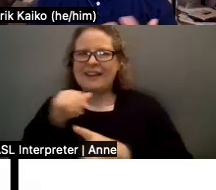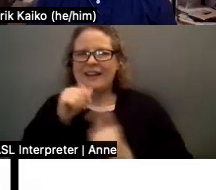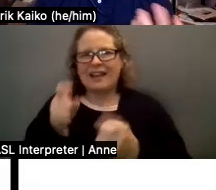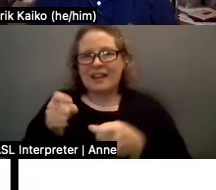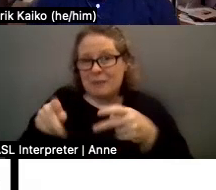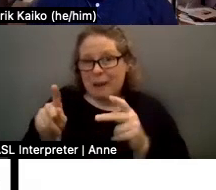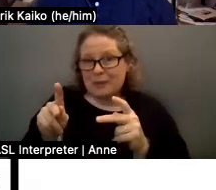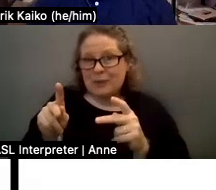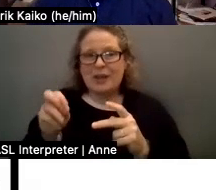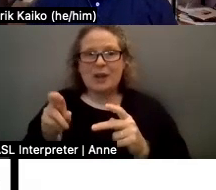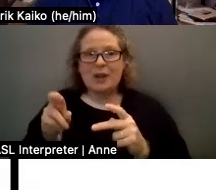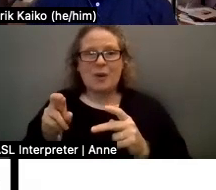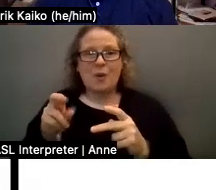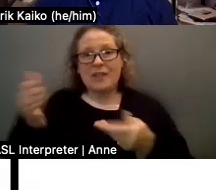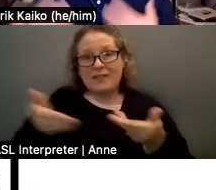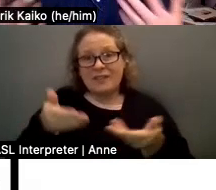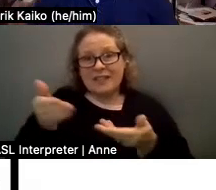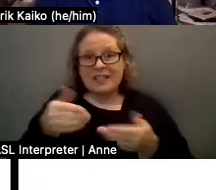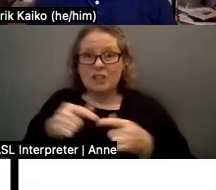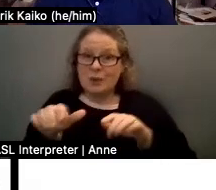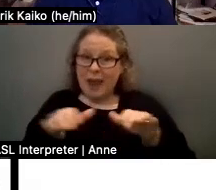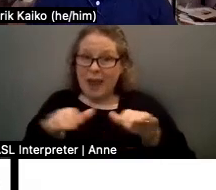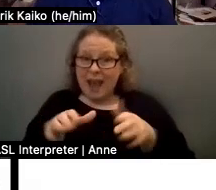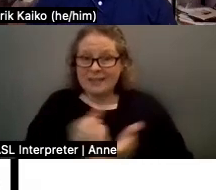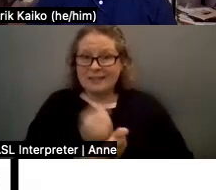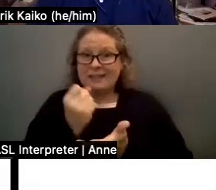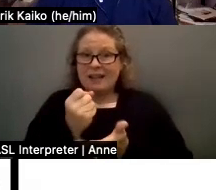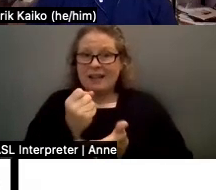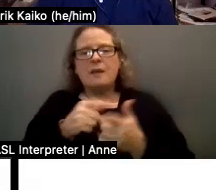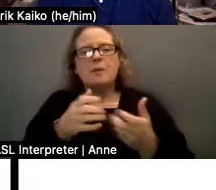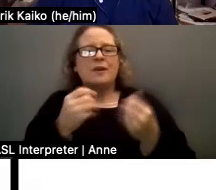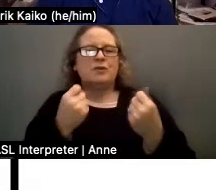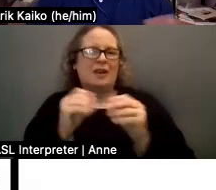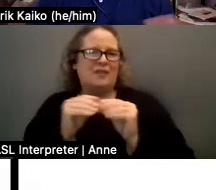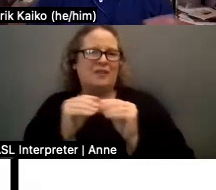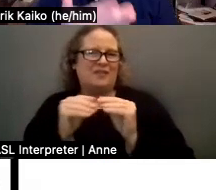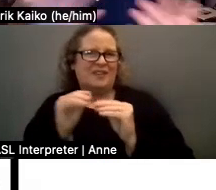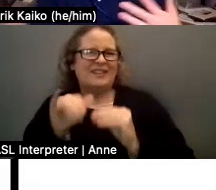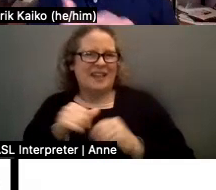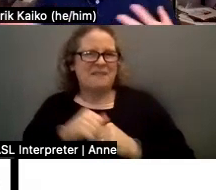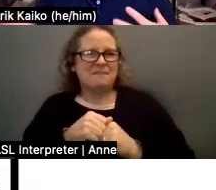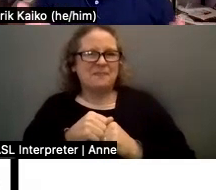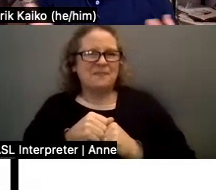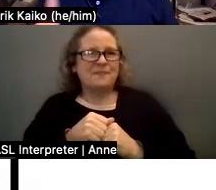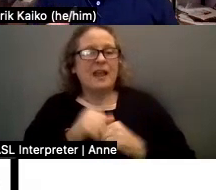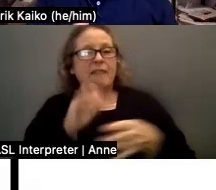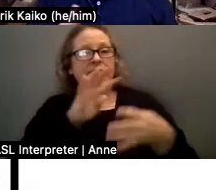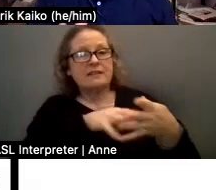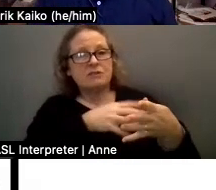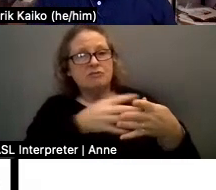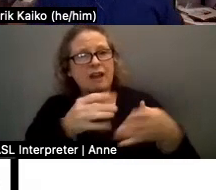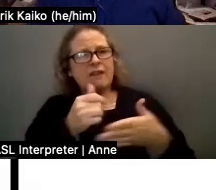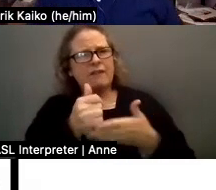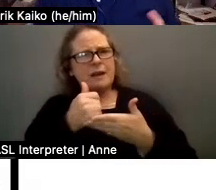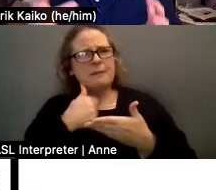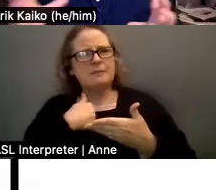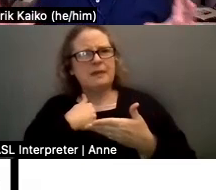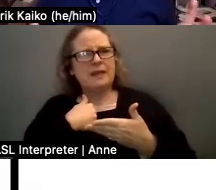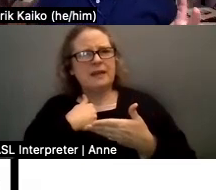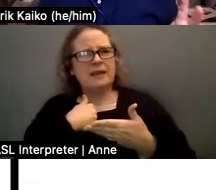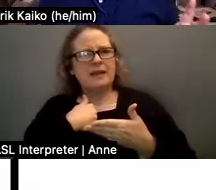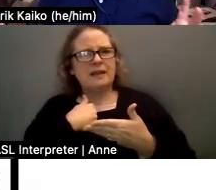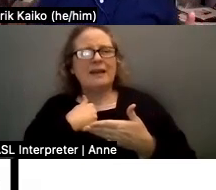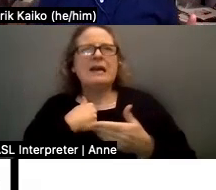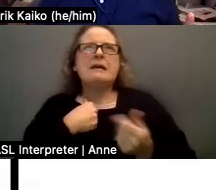or the invitation to act, then we want to try and rectify that. This is somewhat helpful for me. It's less helpful for me than just kind of